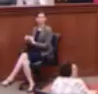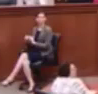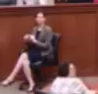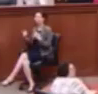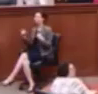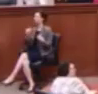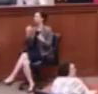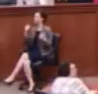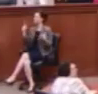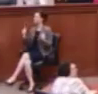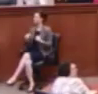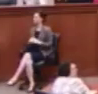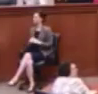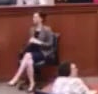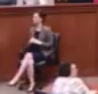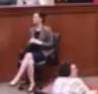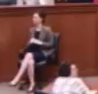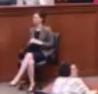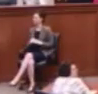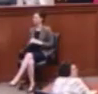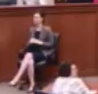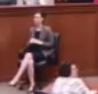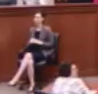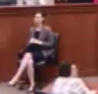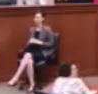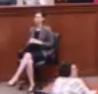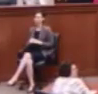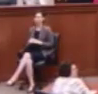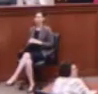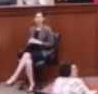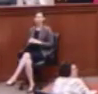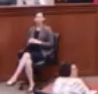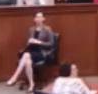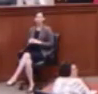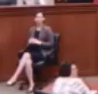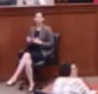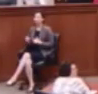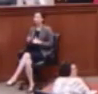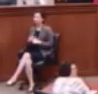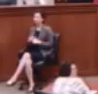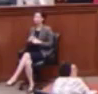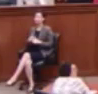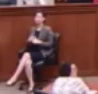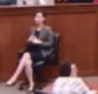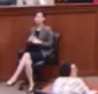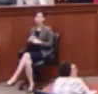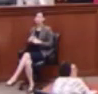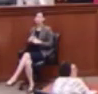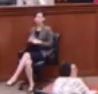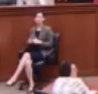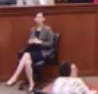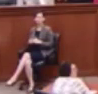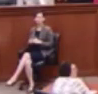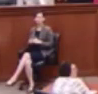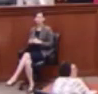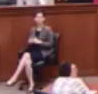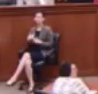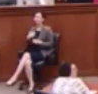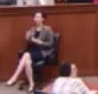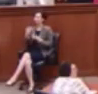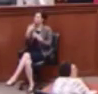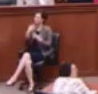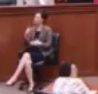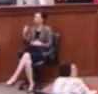There we go. I want to begin by, I guess, really thanking Superintendent White